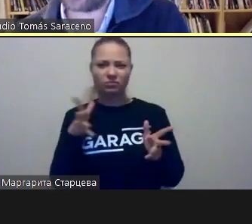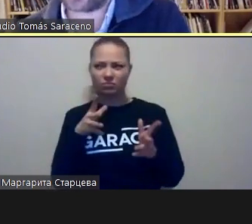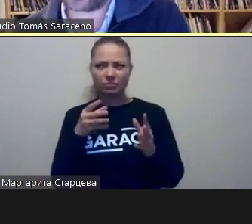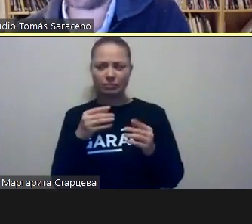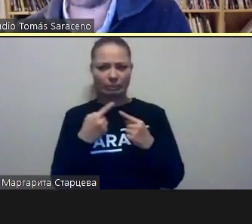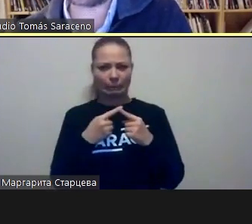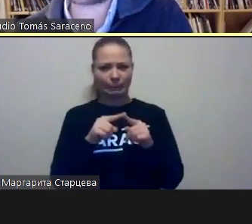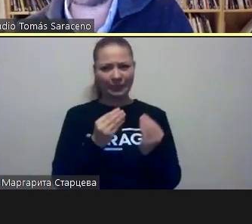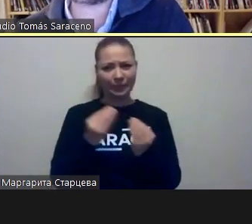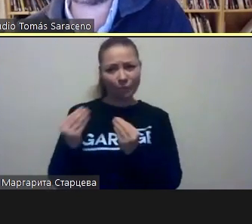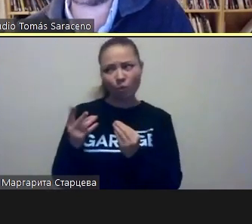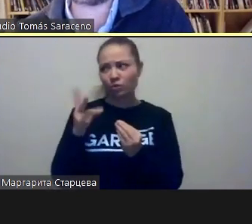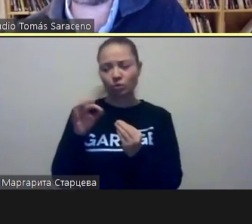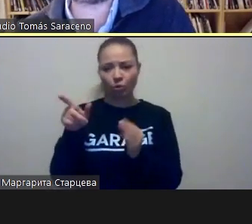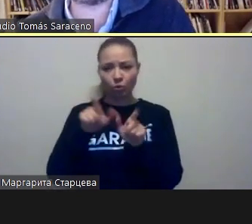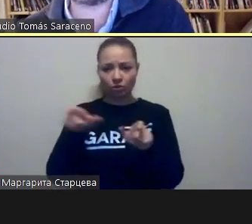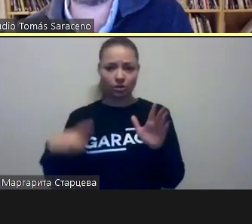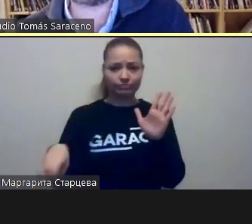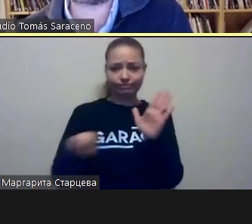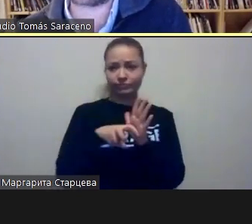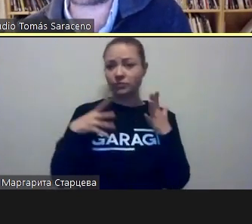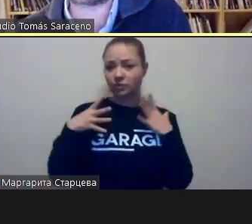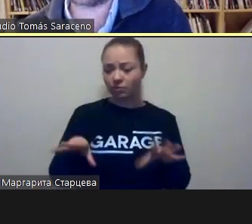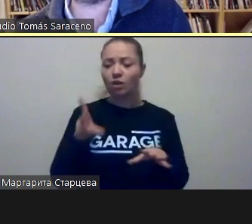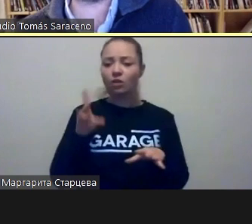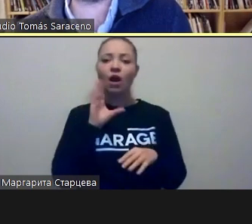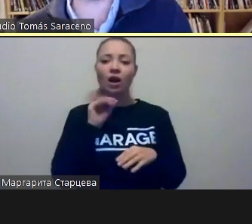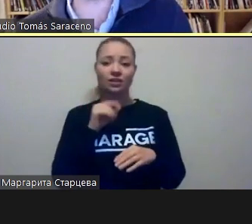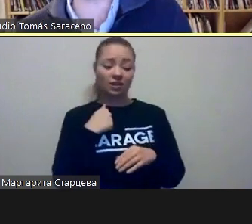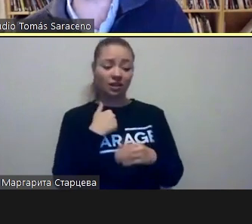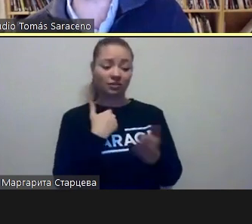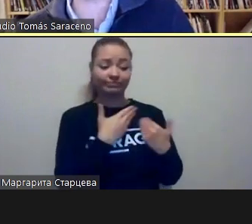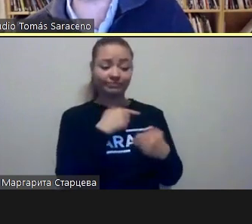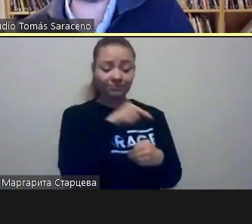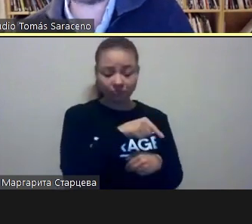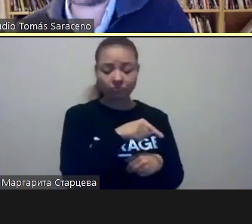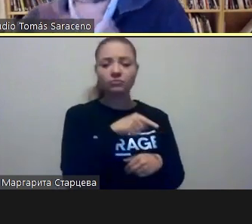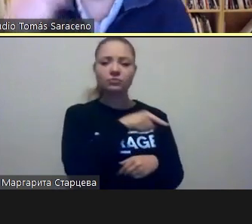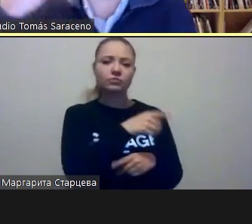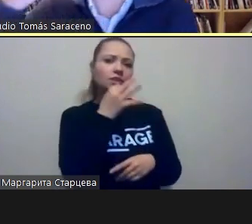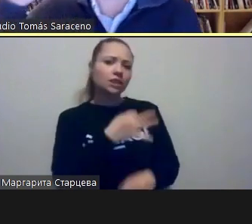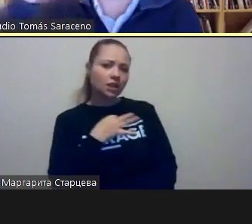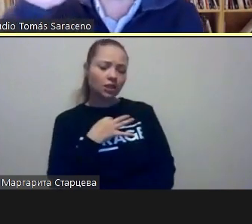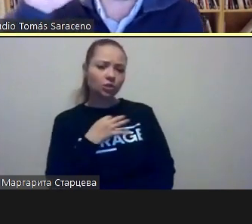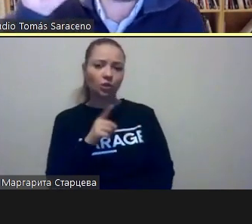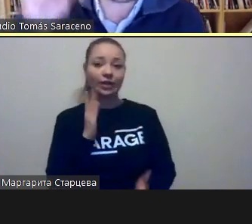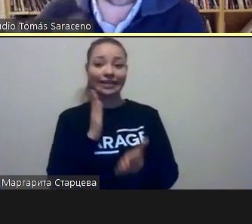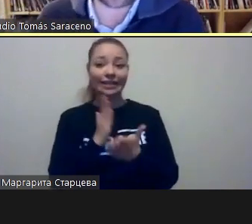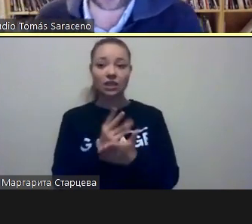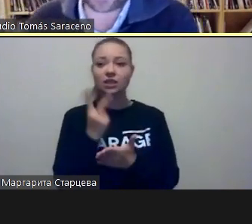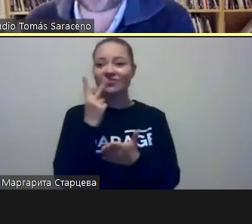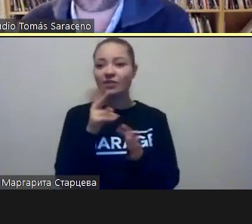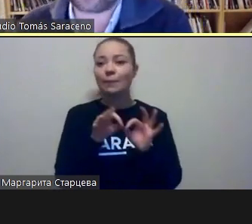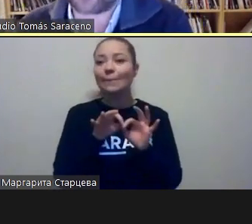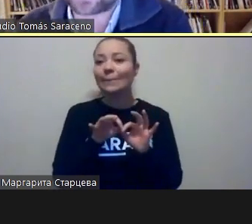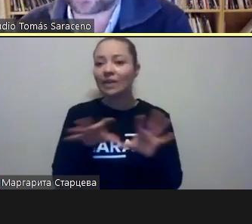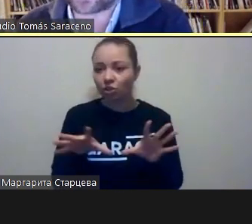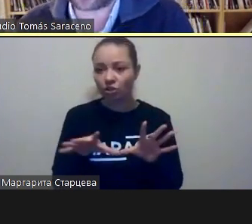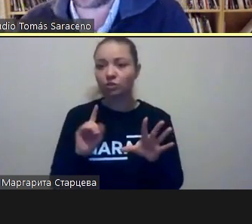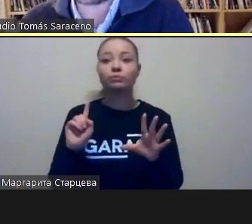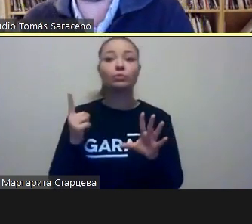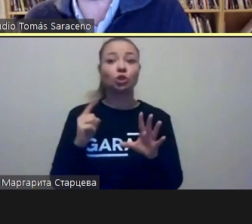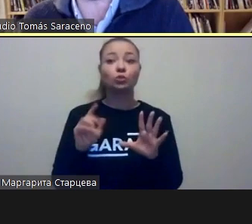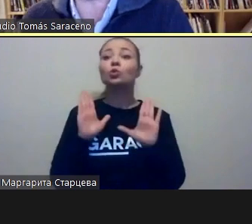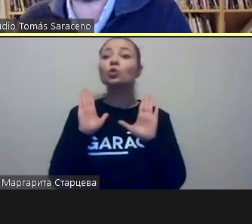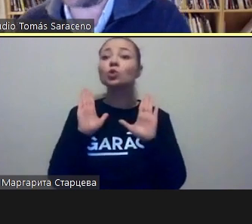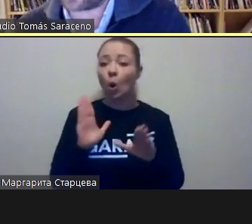them, they said there are 2 maybe reasons why only make 3 times around the world, because we're talking here that we invented also